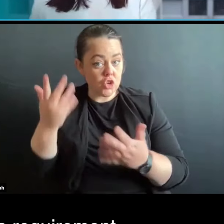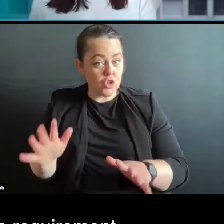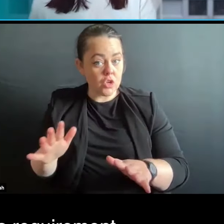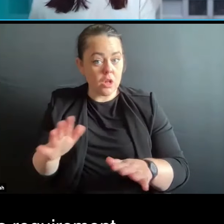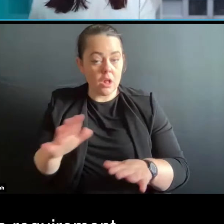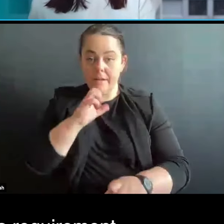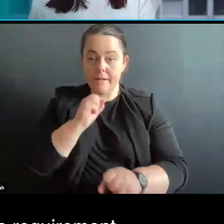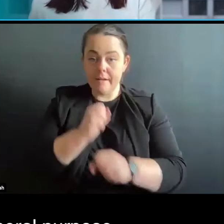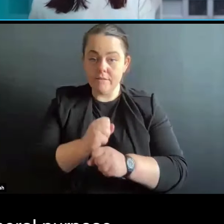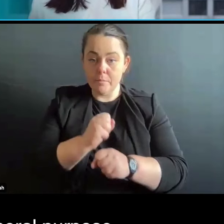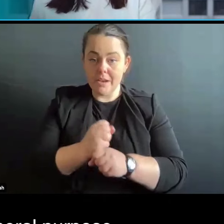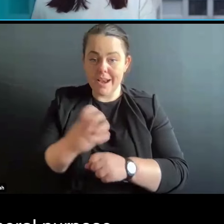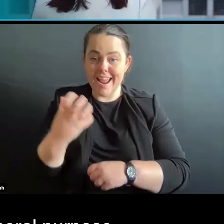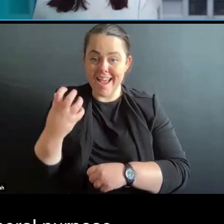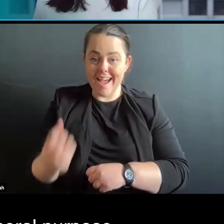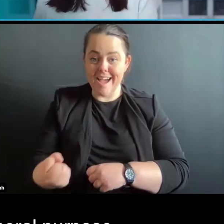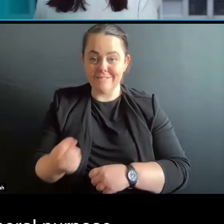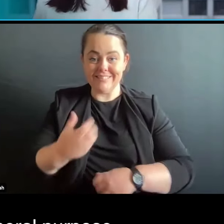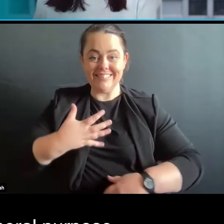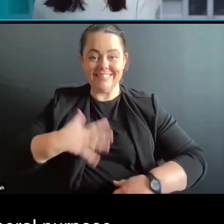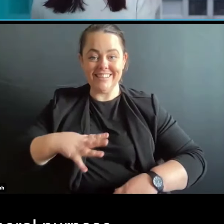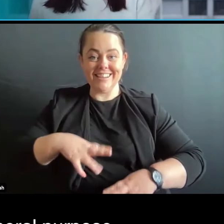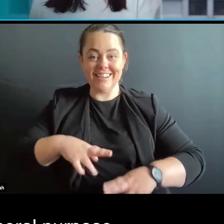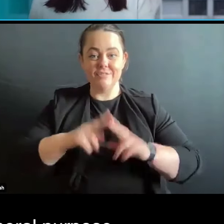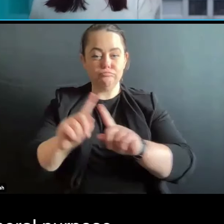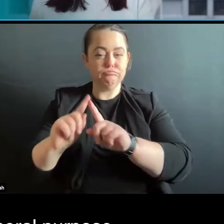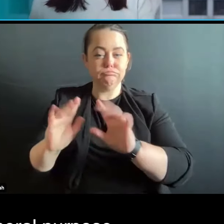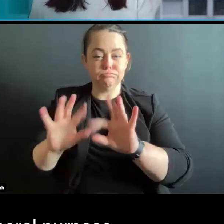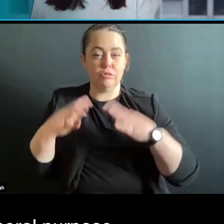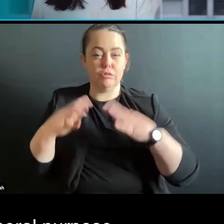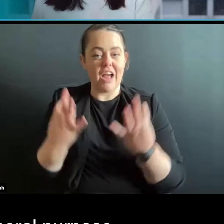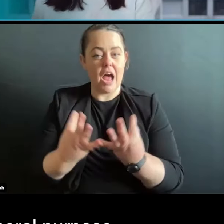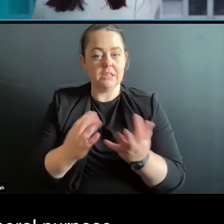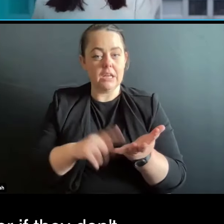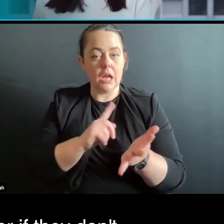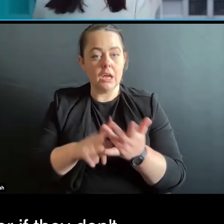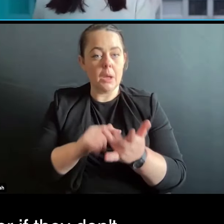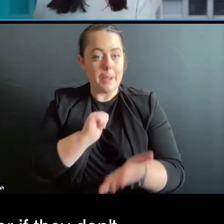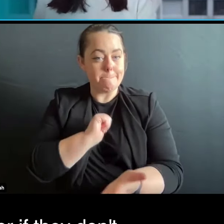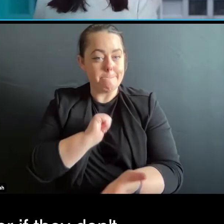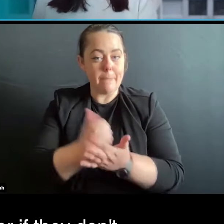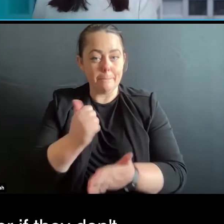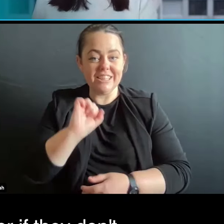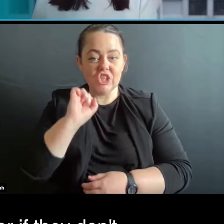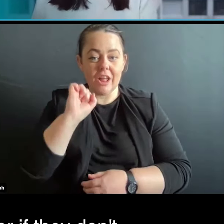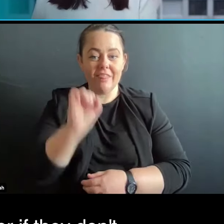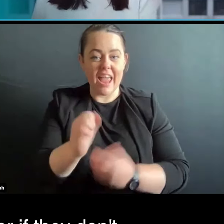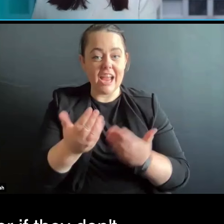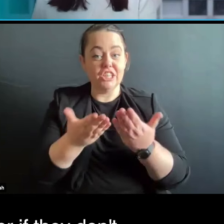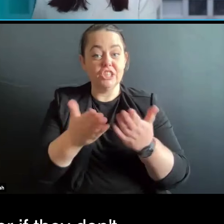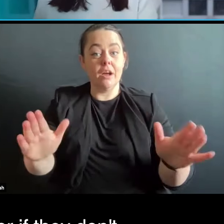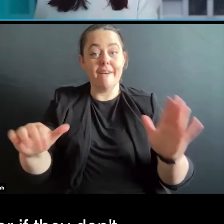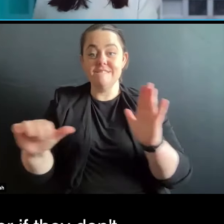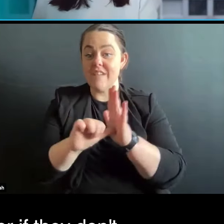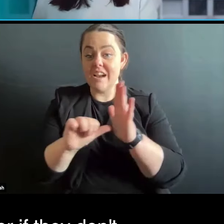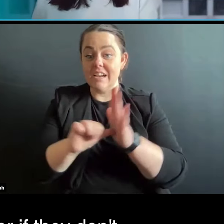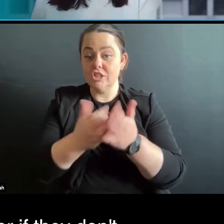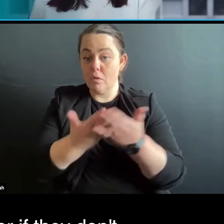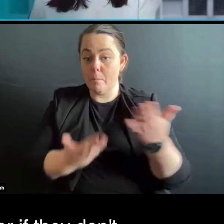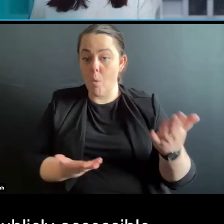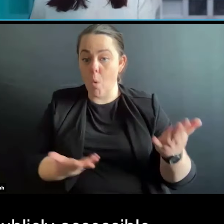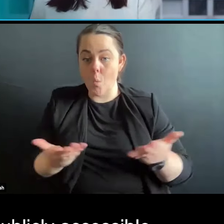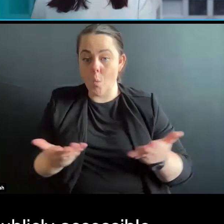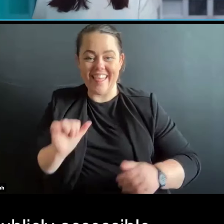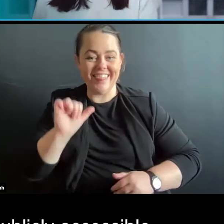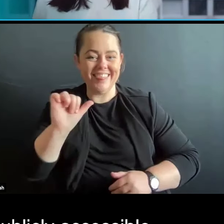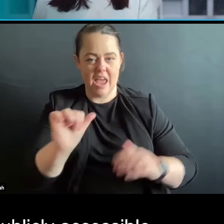introducing a requirement for providers to publish their general purpose financial report on their website, or if they